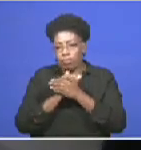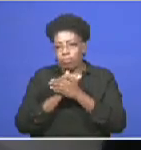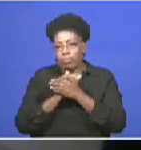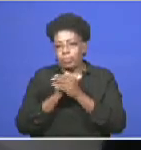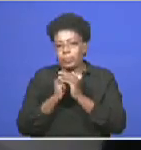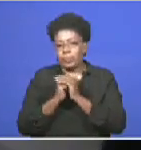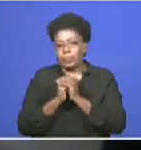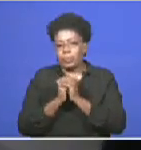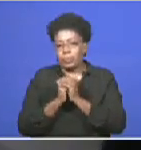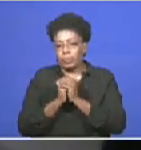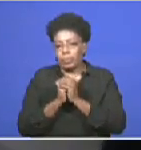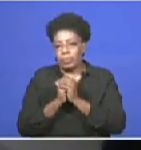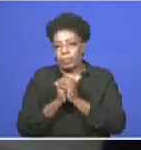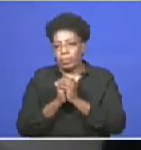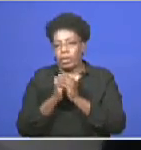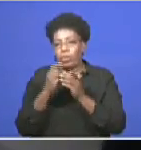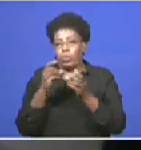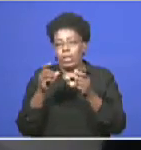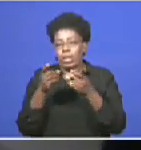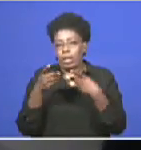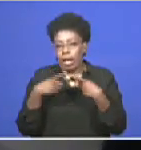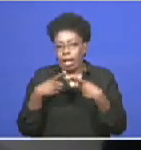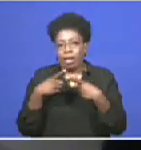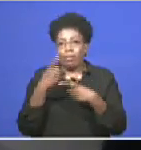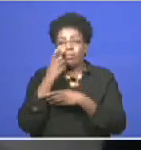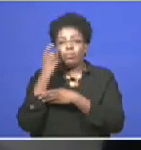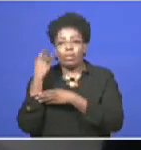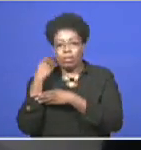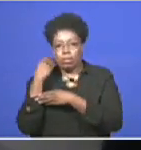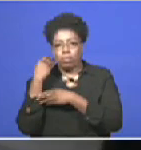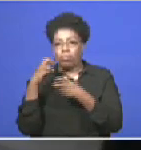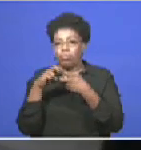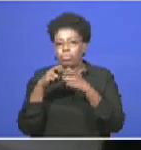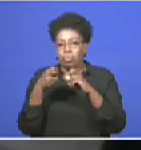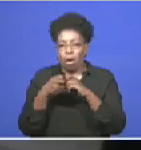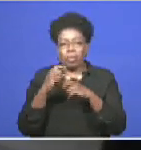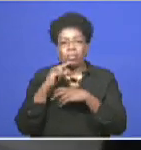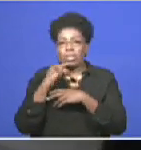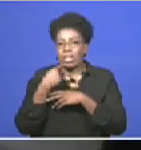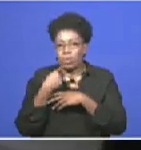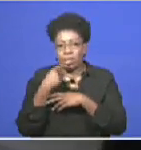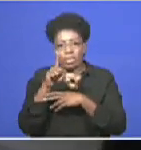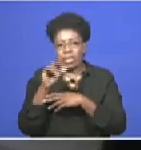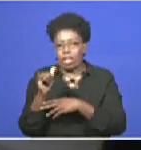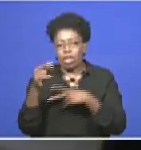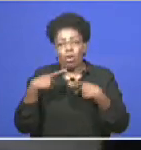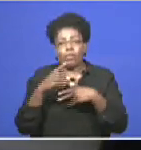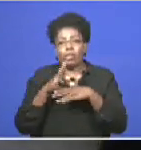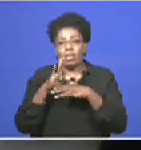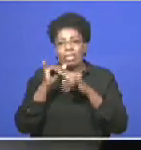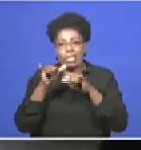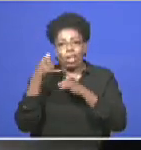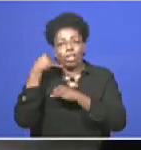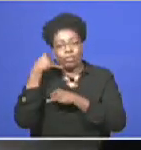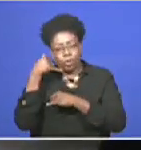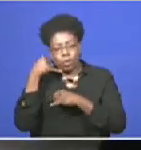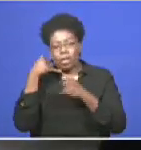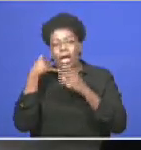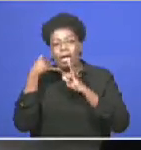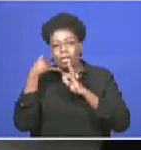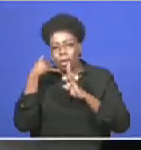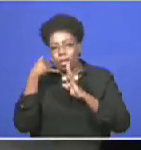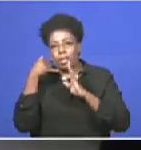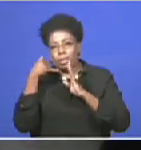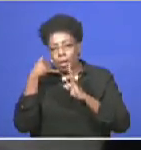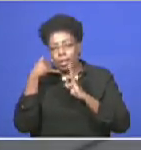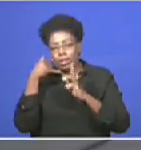off the road. We deal with domestic matters, serious domestic matters. And you have to stay on the phone with people when they call in. So